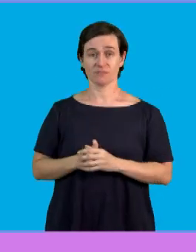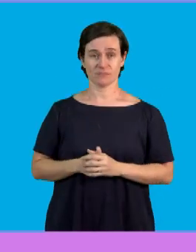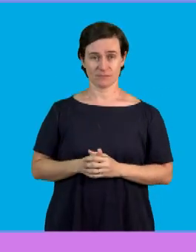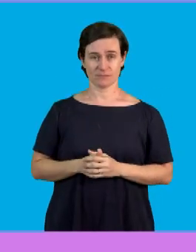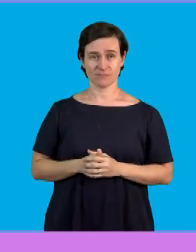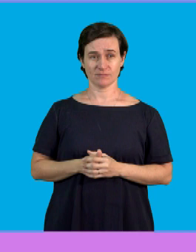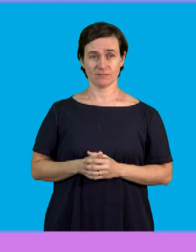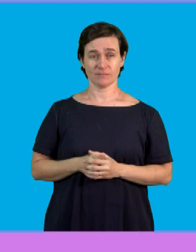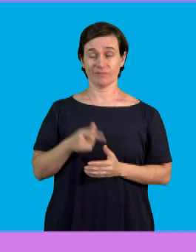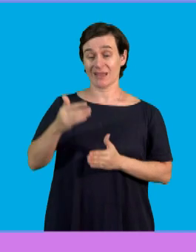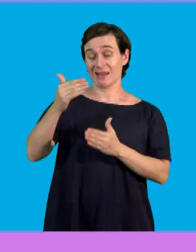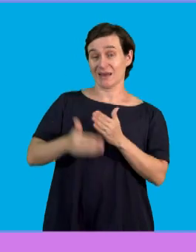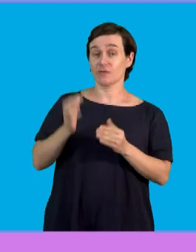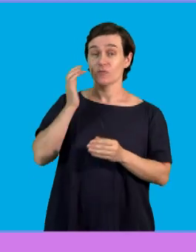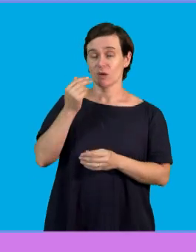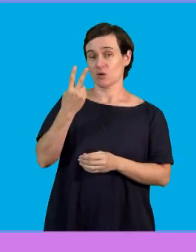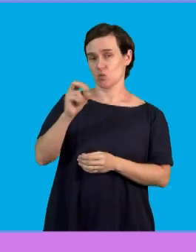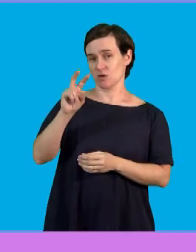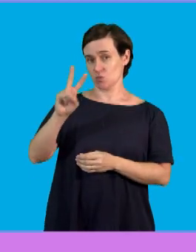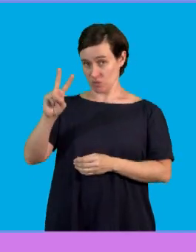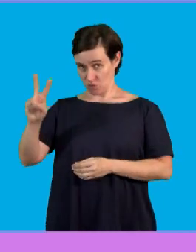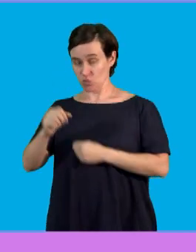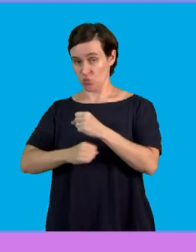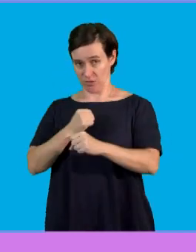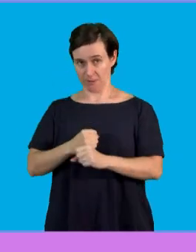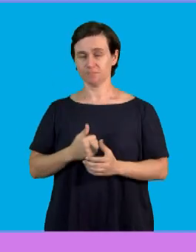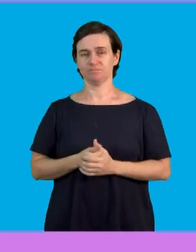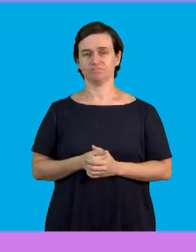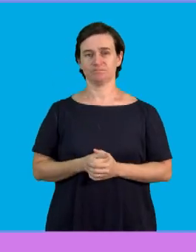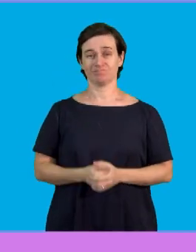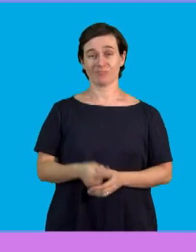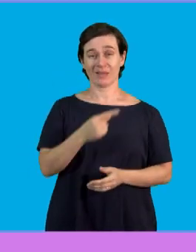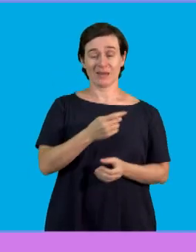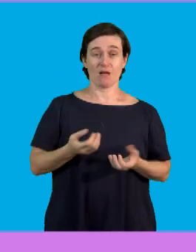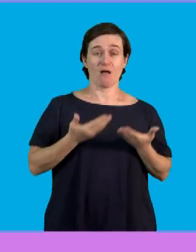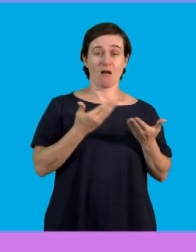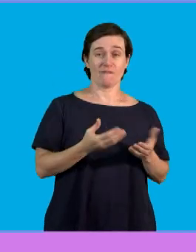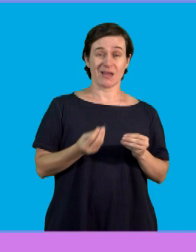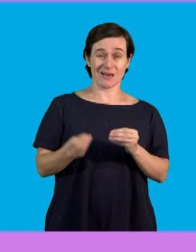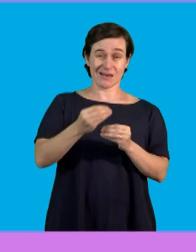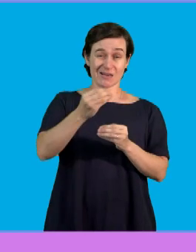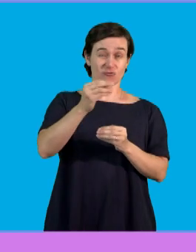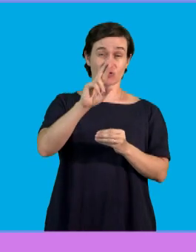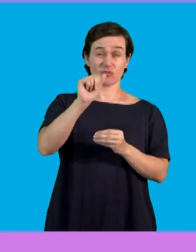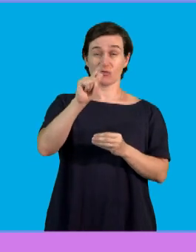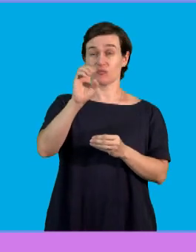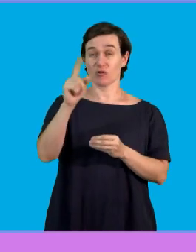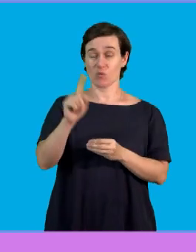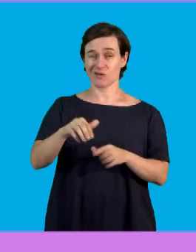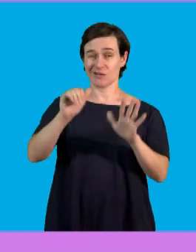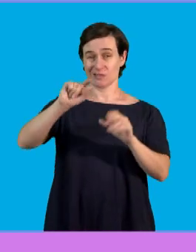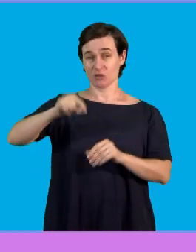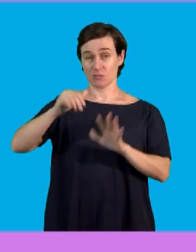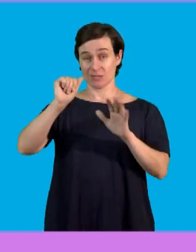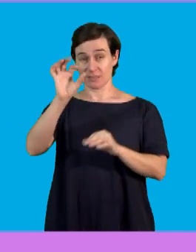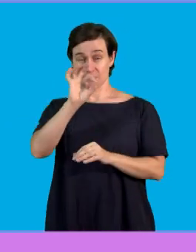88,653 rand 77 cents end of 2022. He was offered an interest rate of